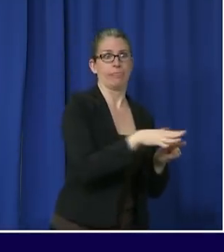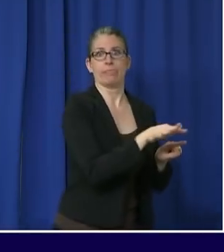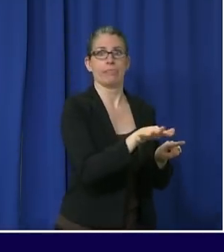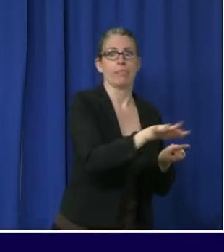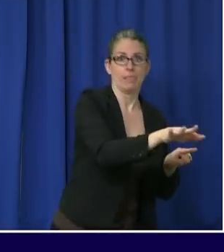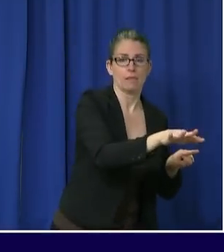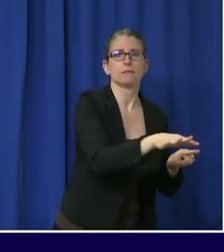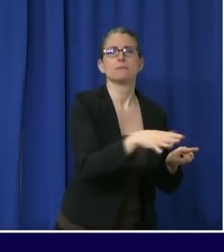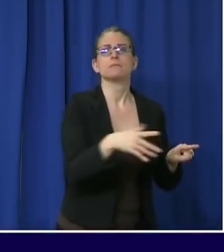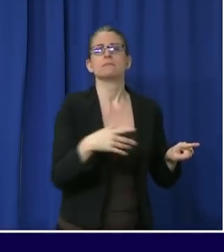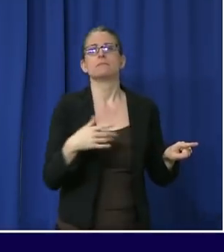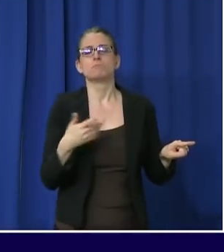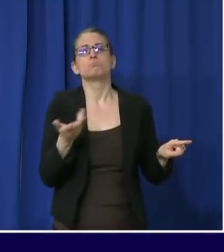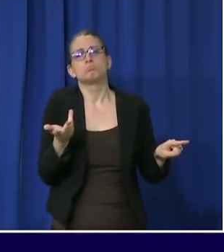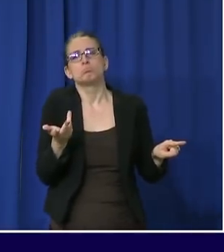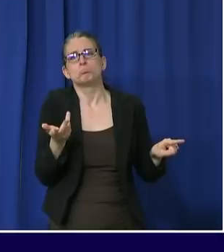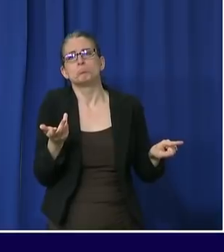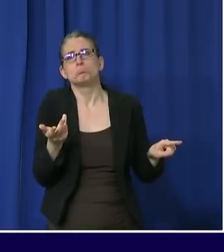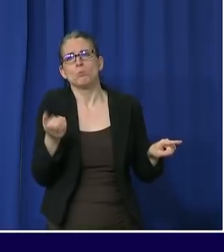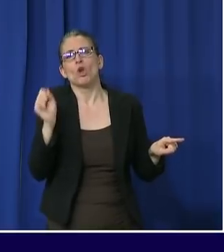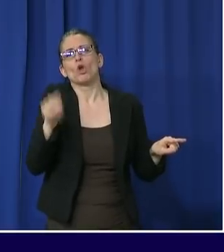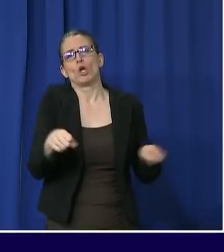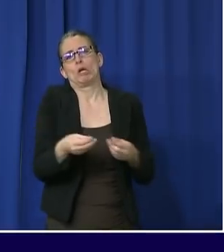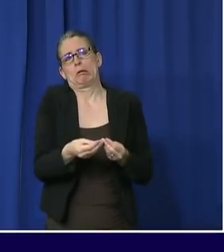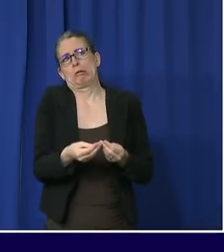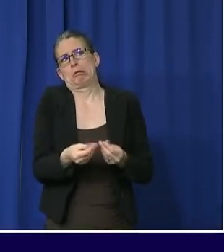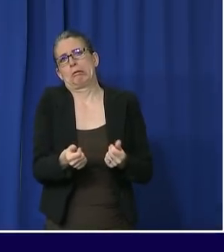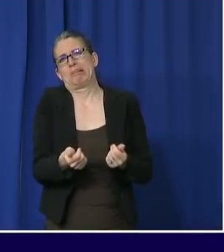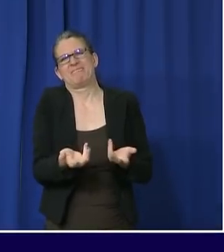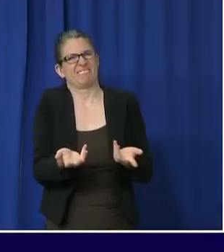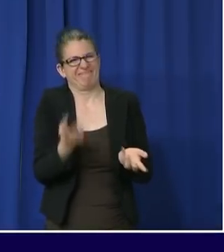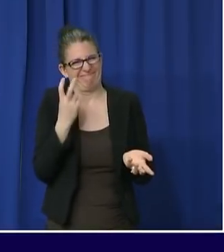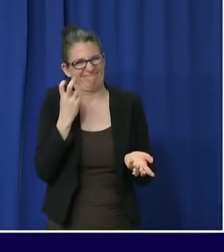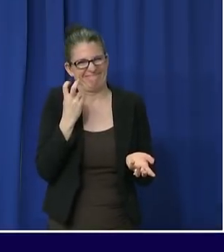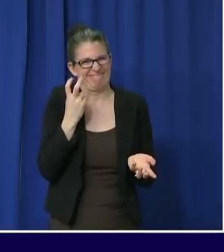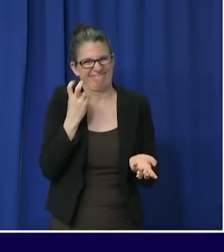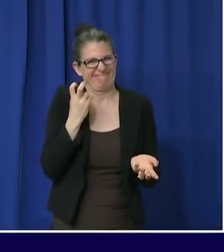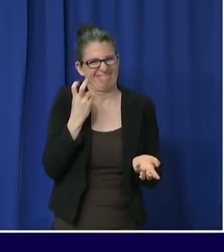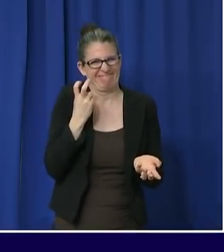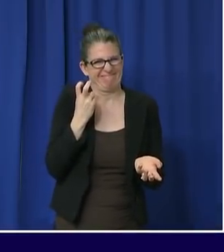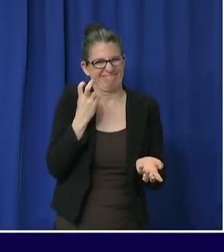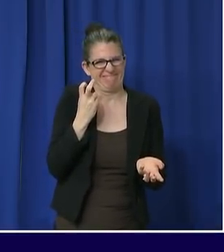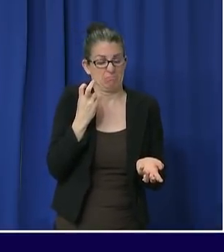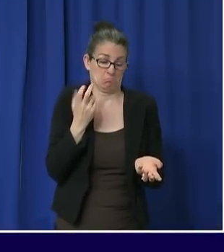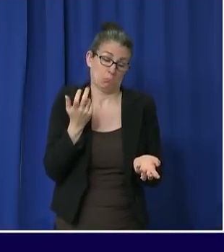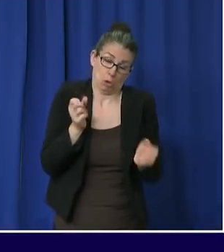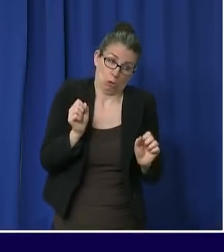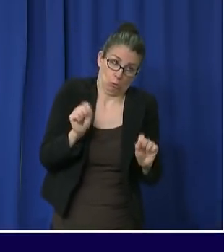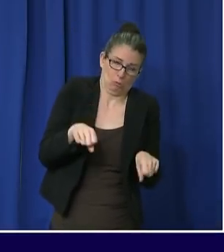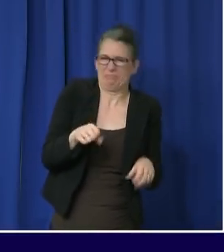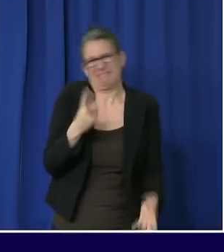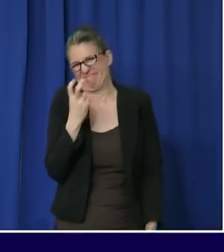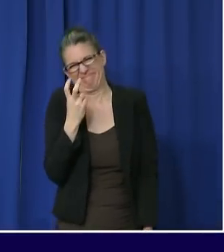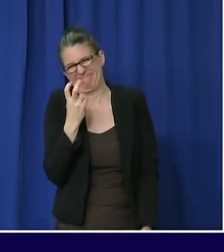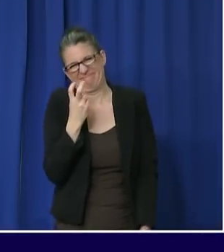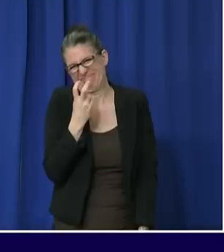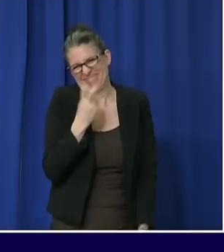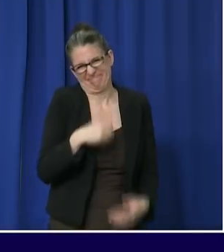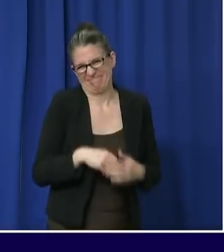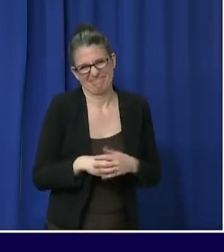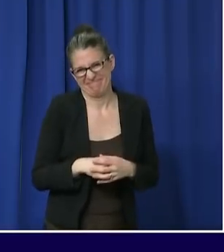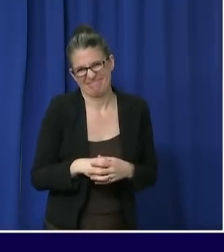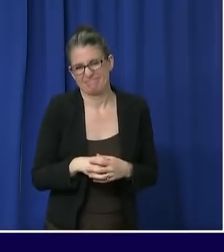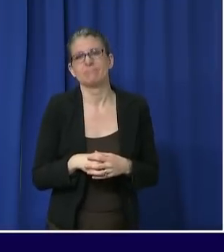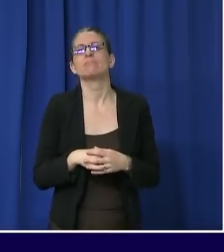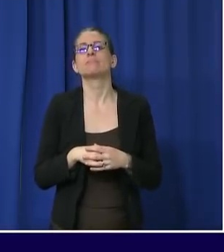seems unlikely. What we see once there's community transmission is that cases continue to propagate. That's what's appeared in the